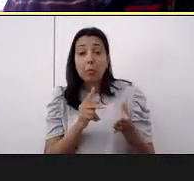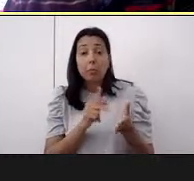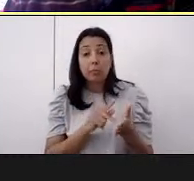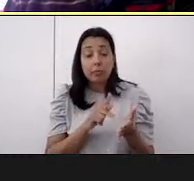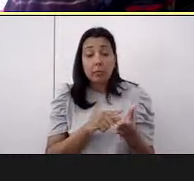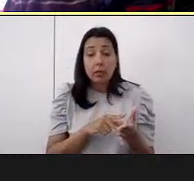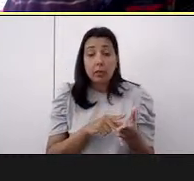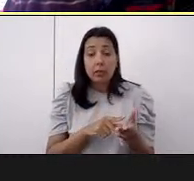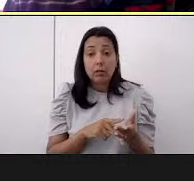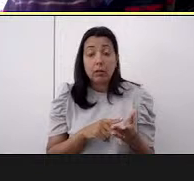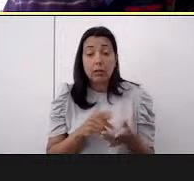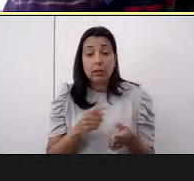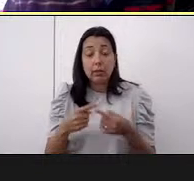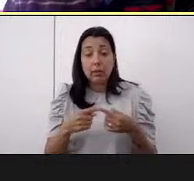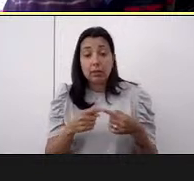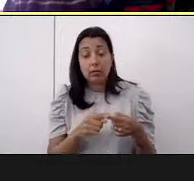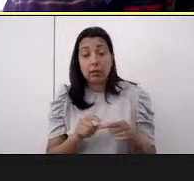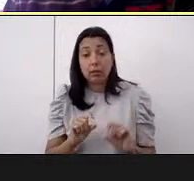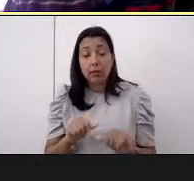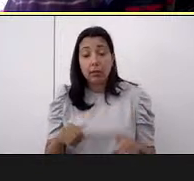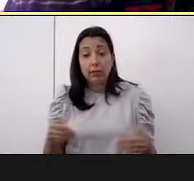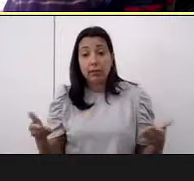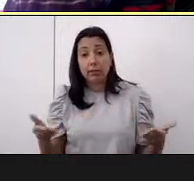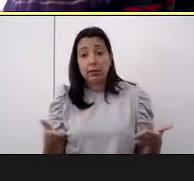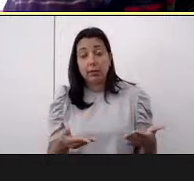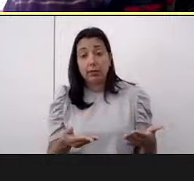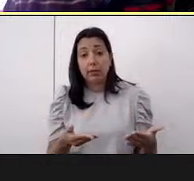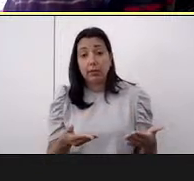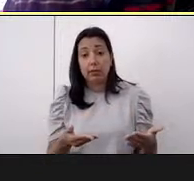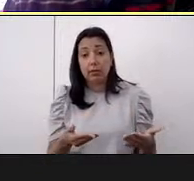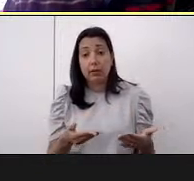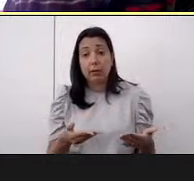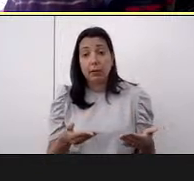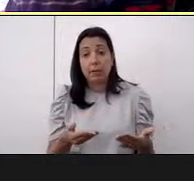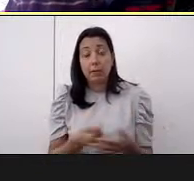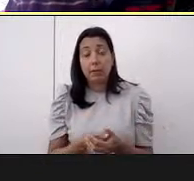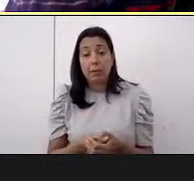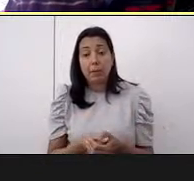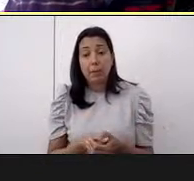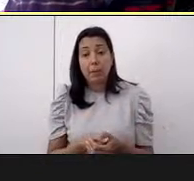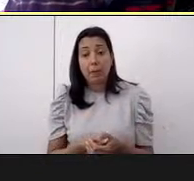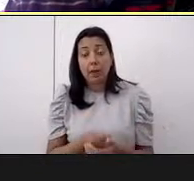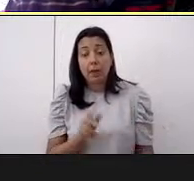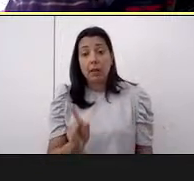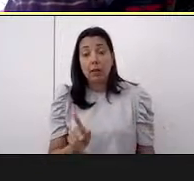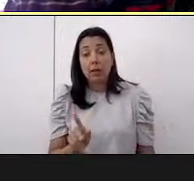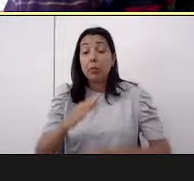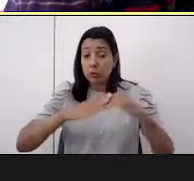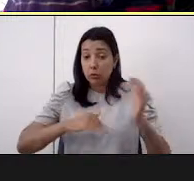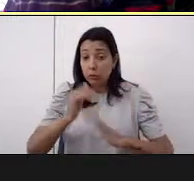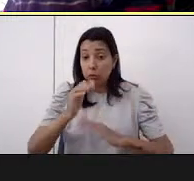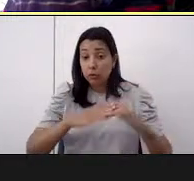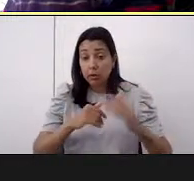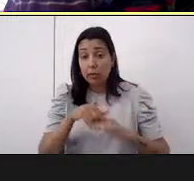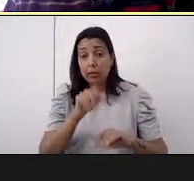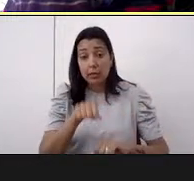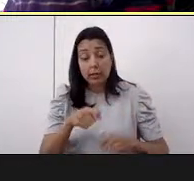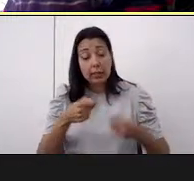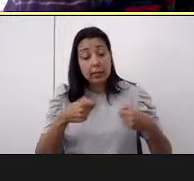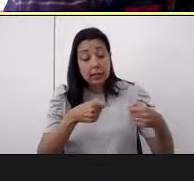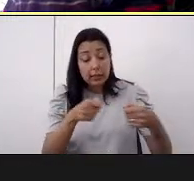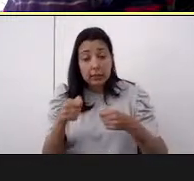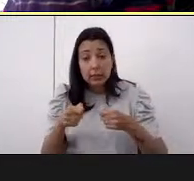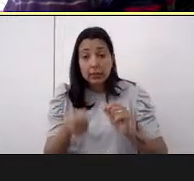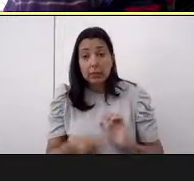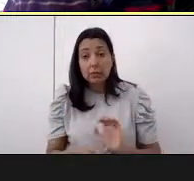a problem for social movements, as these professionals risk to dispossess activists of the leadership of